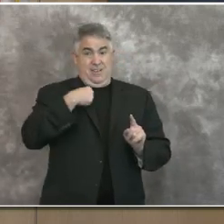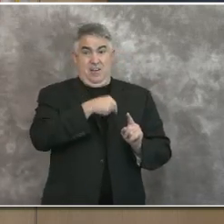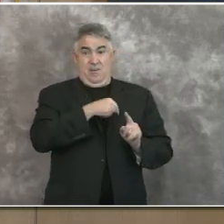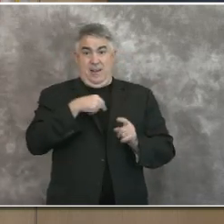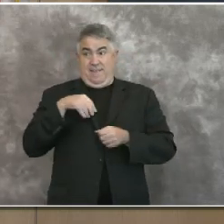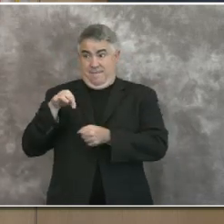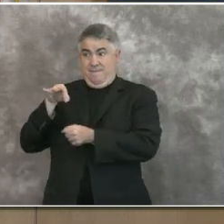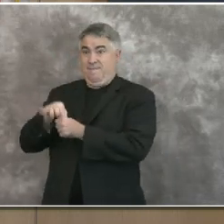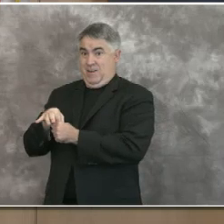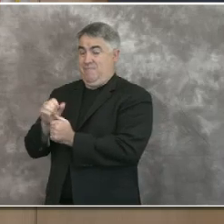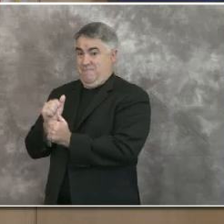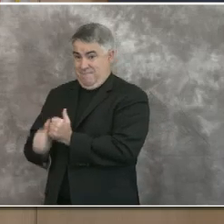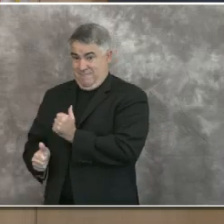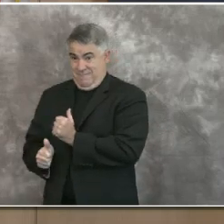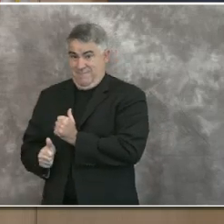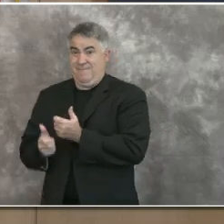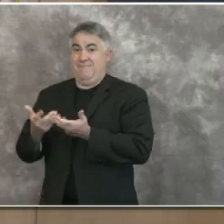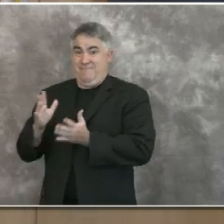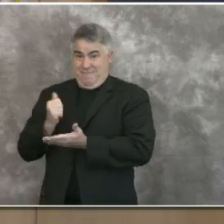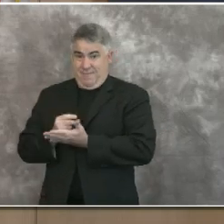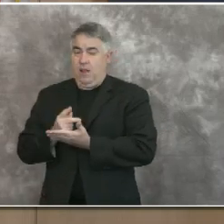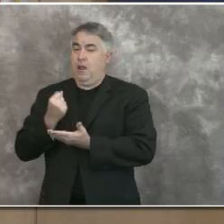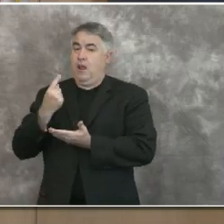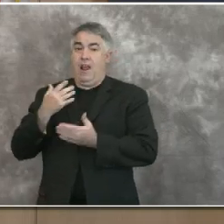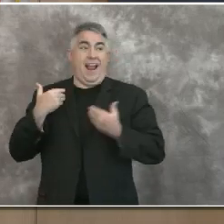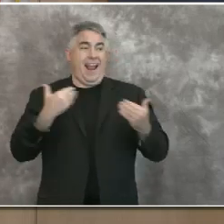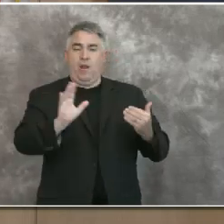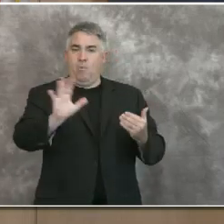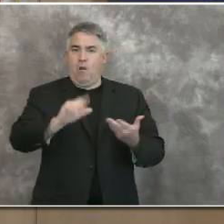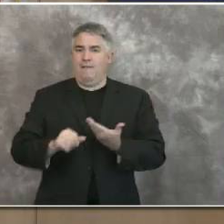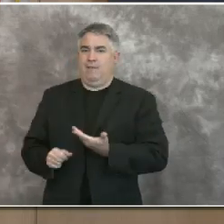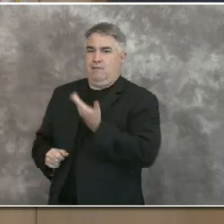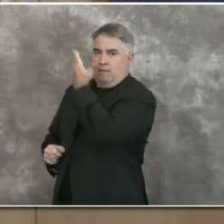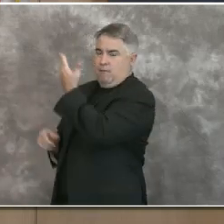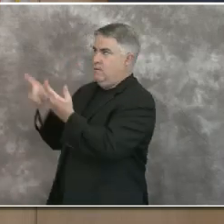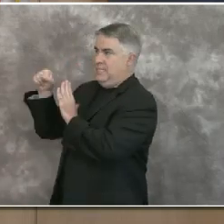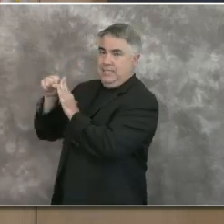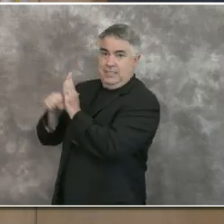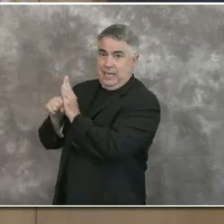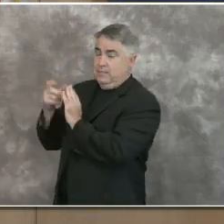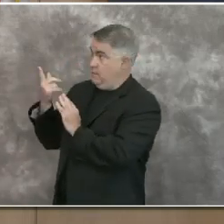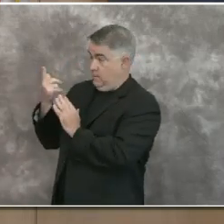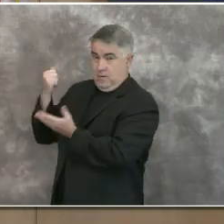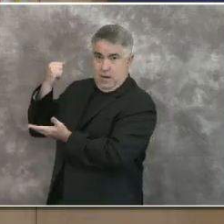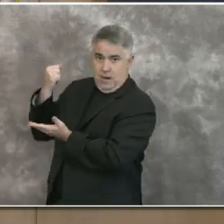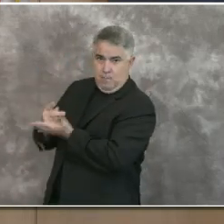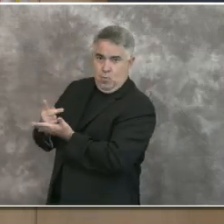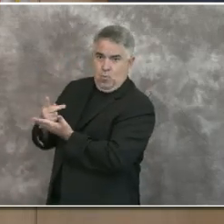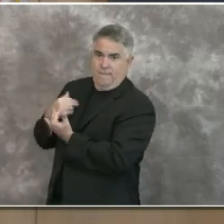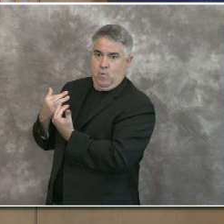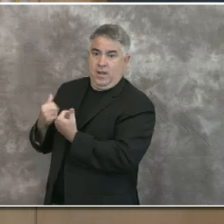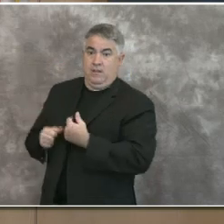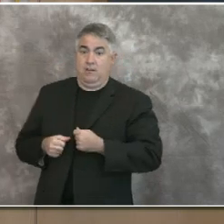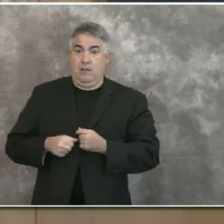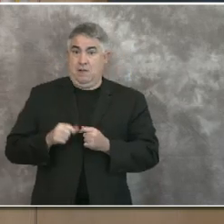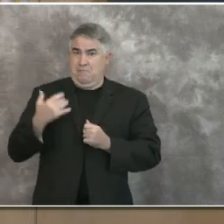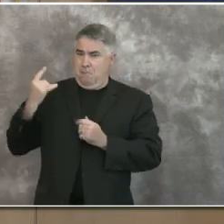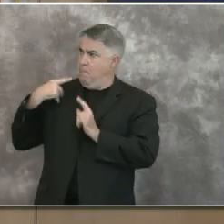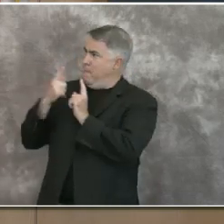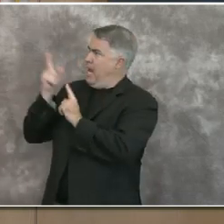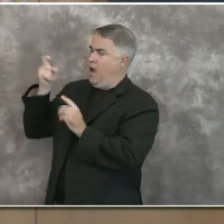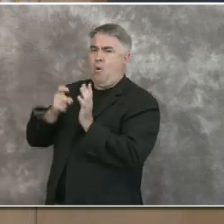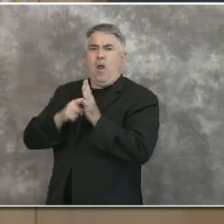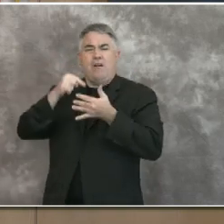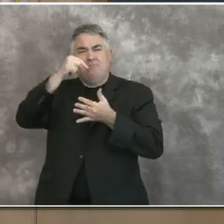plan and to send it to the governor for his approval. We believe we have met the updated metrics to accelerate